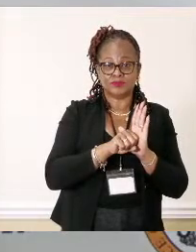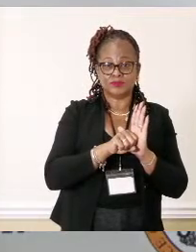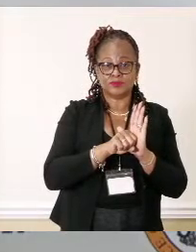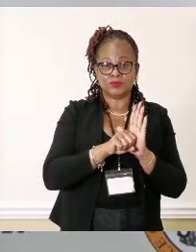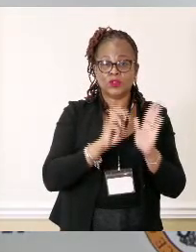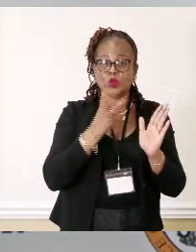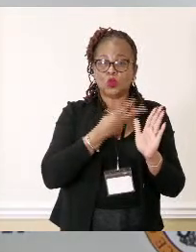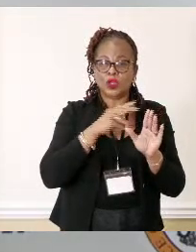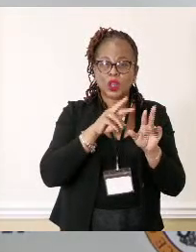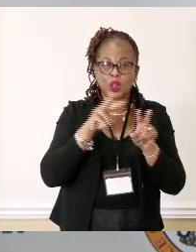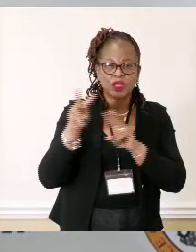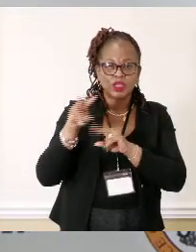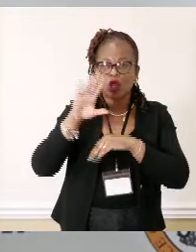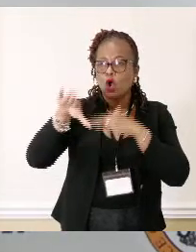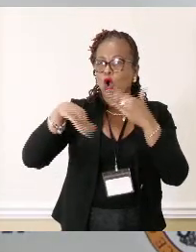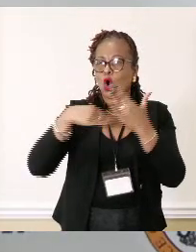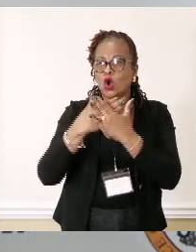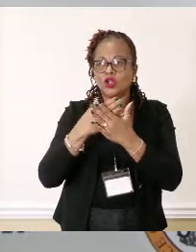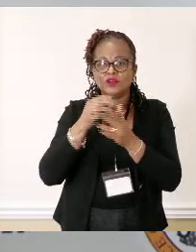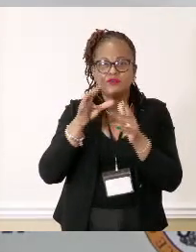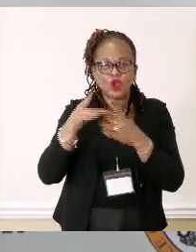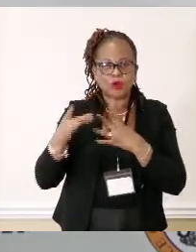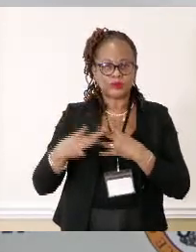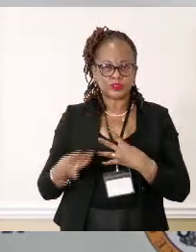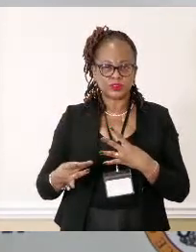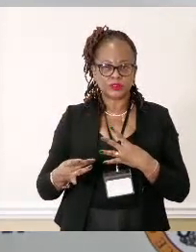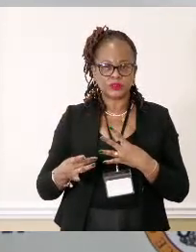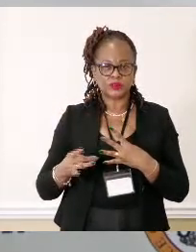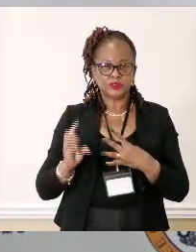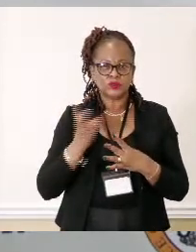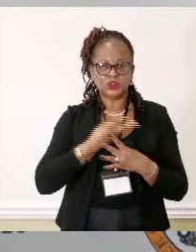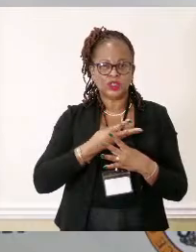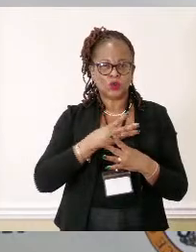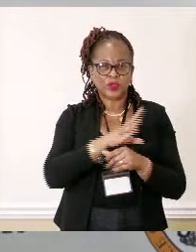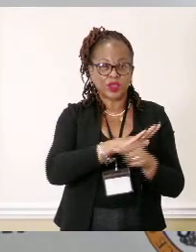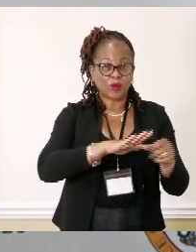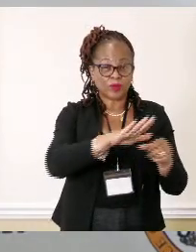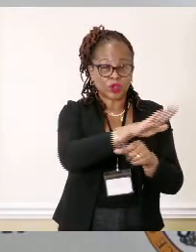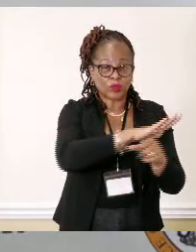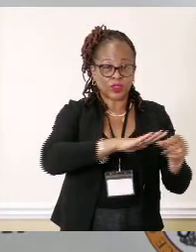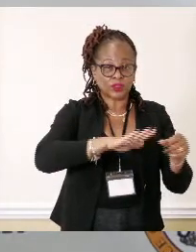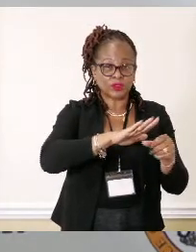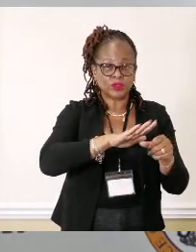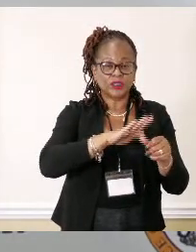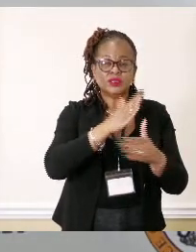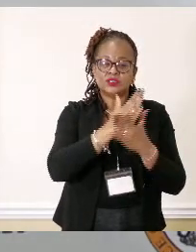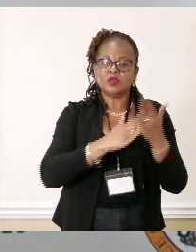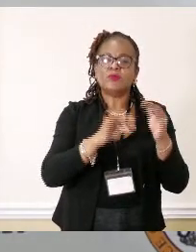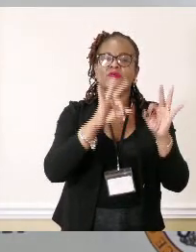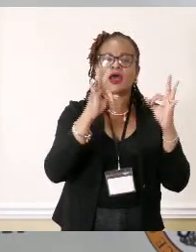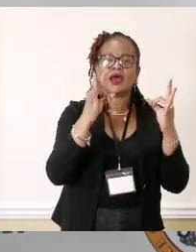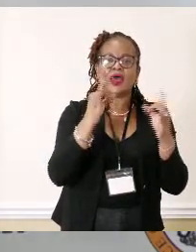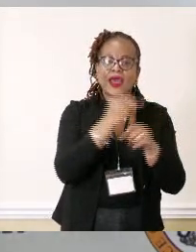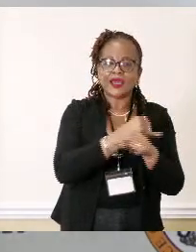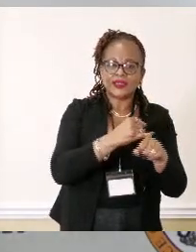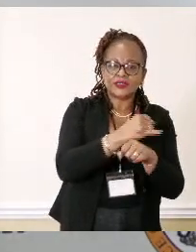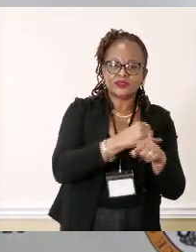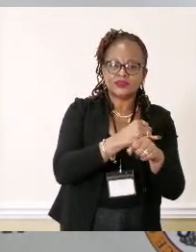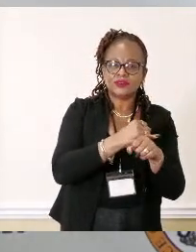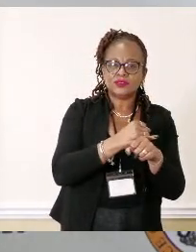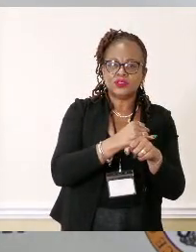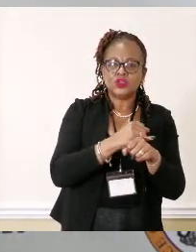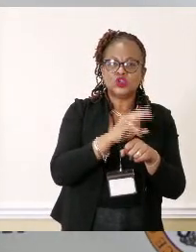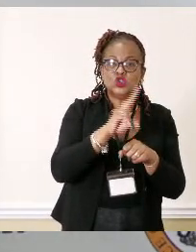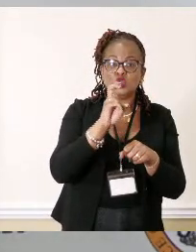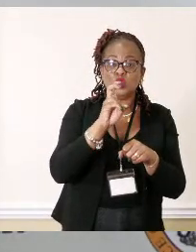We are looking at all of the options, given that we are an archipelago, and some of our islands have gone almost